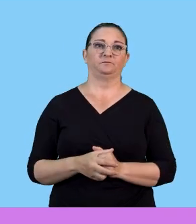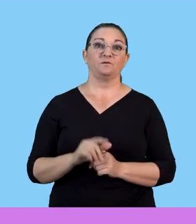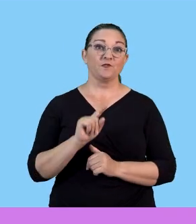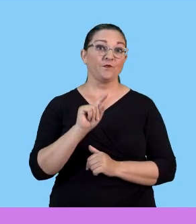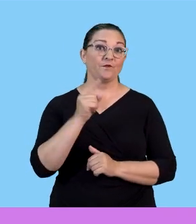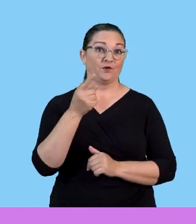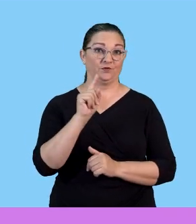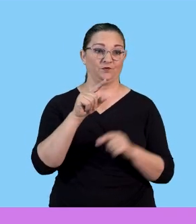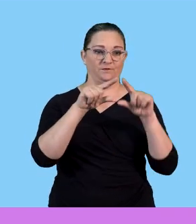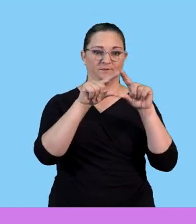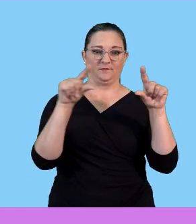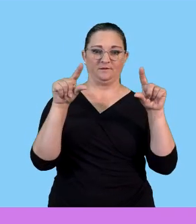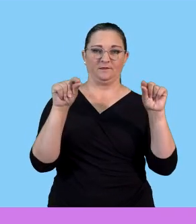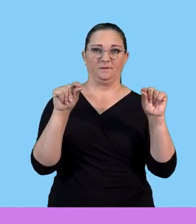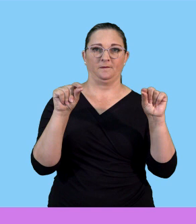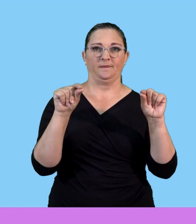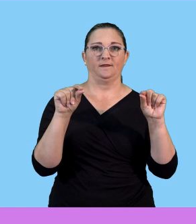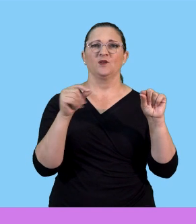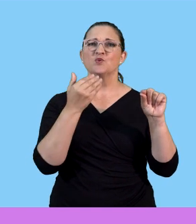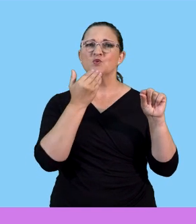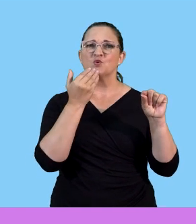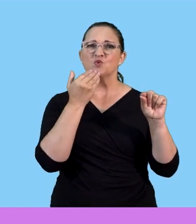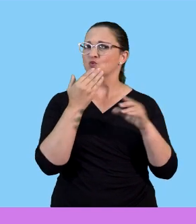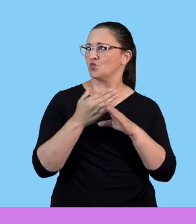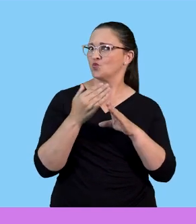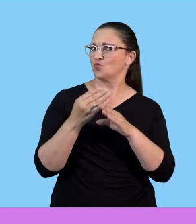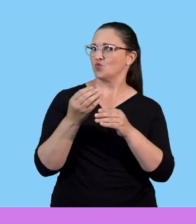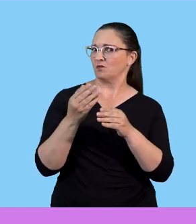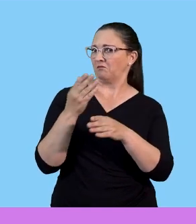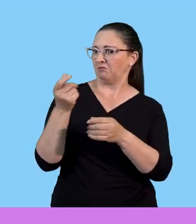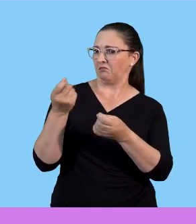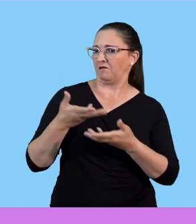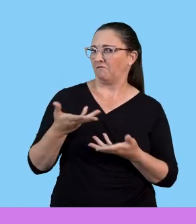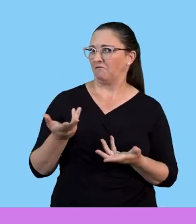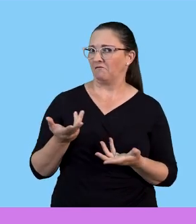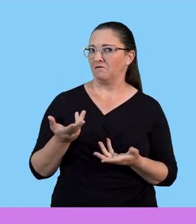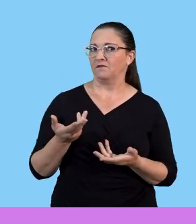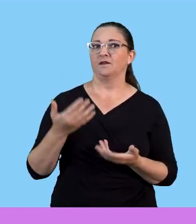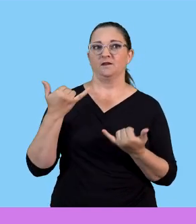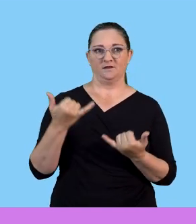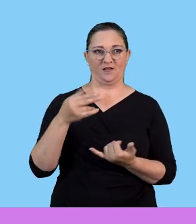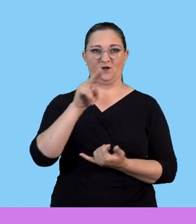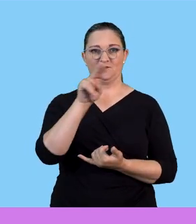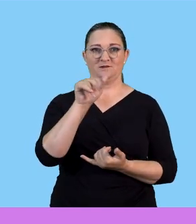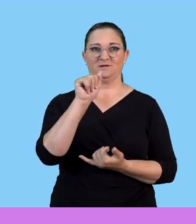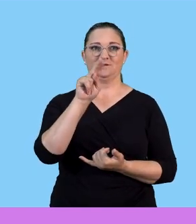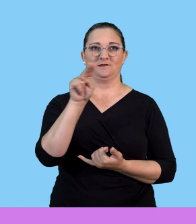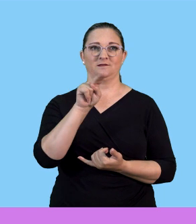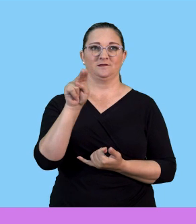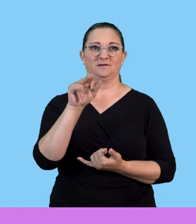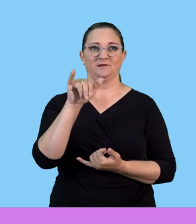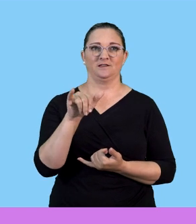slip. So first, it will tell you who is your employer. In this case, it's